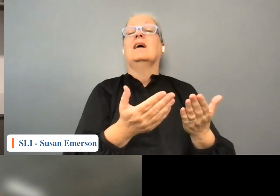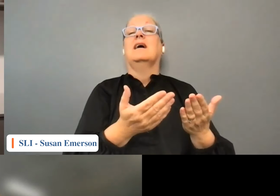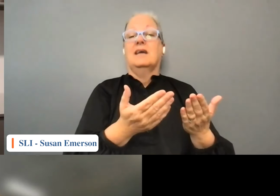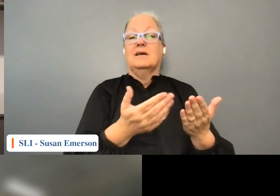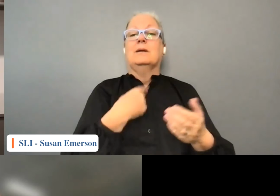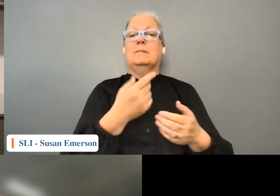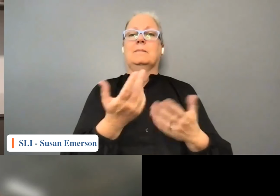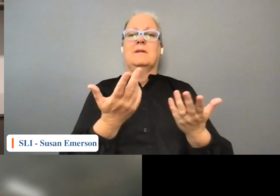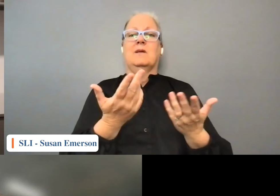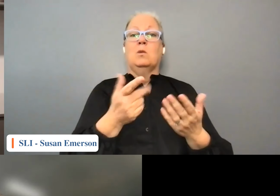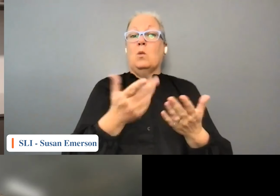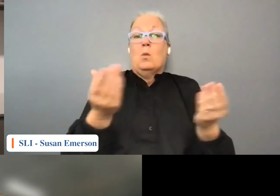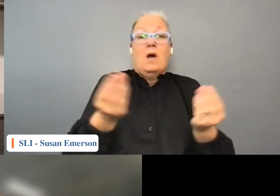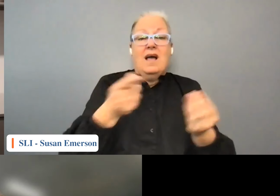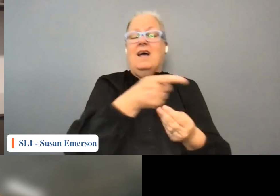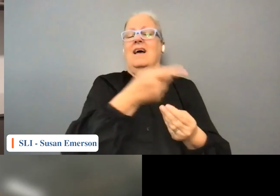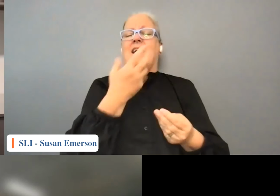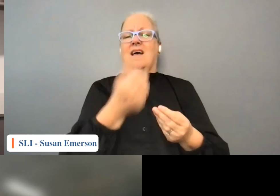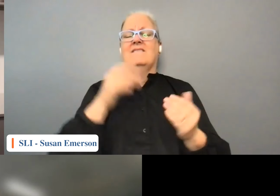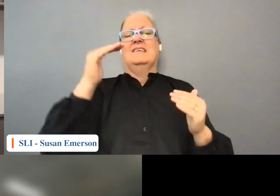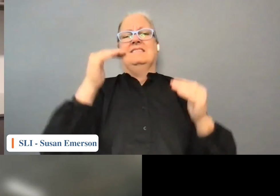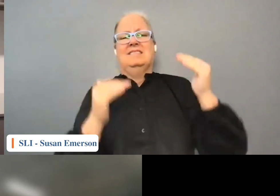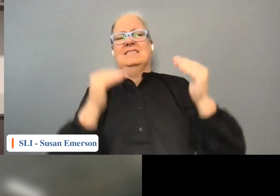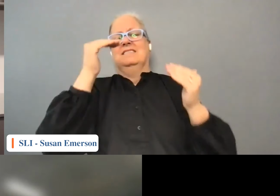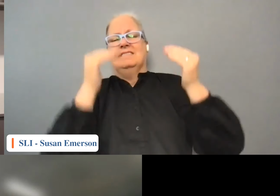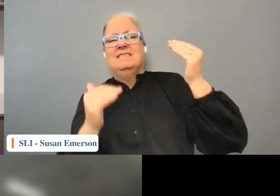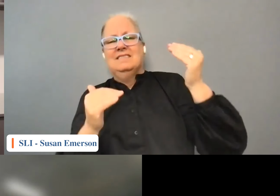poverty, including gender-based violence.